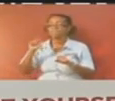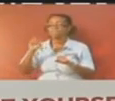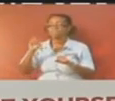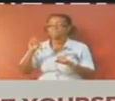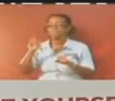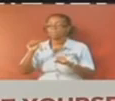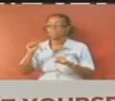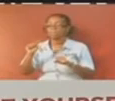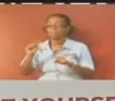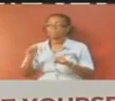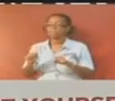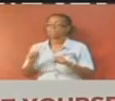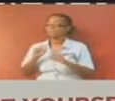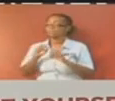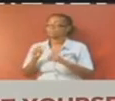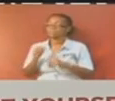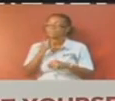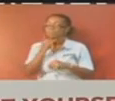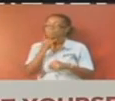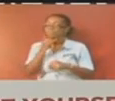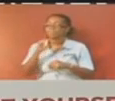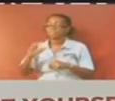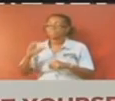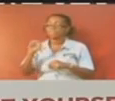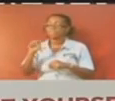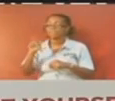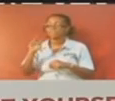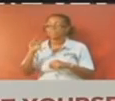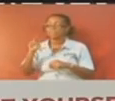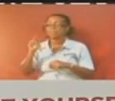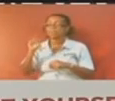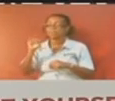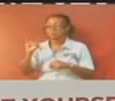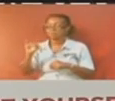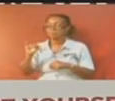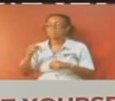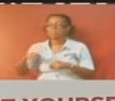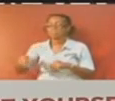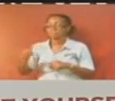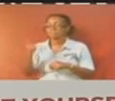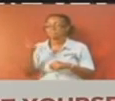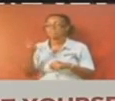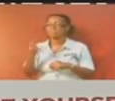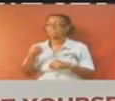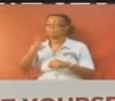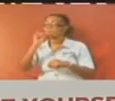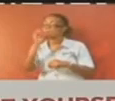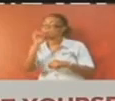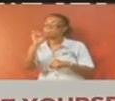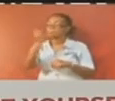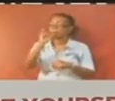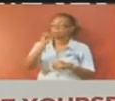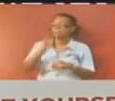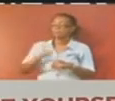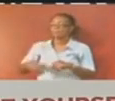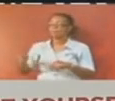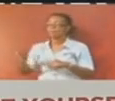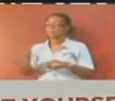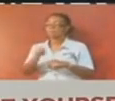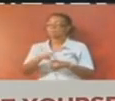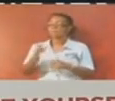From County Kearney. It then spread to County Victoria. We kept on talking